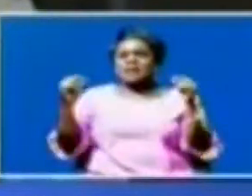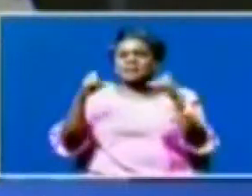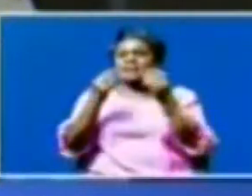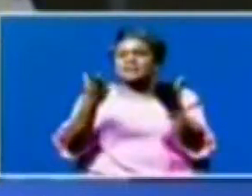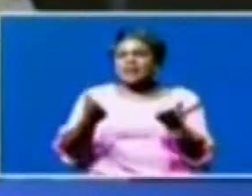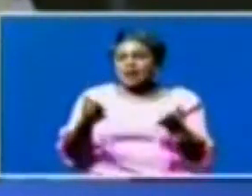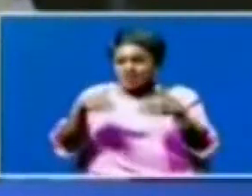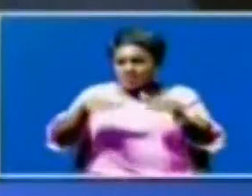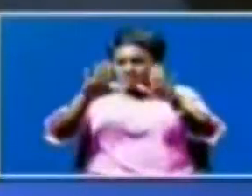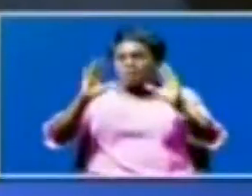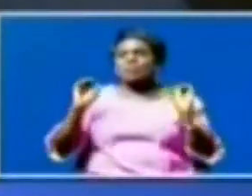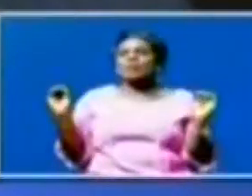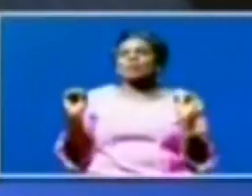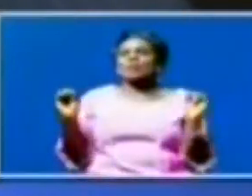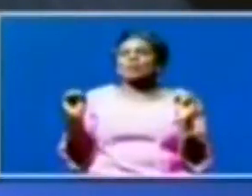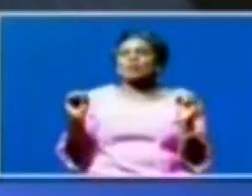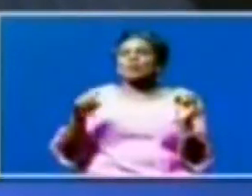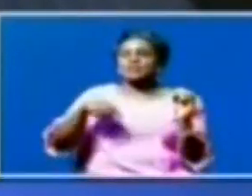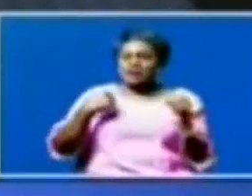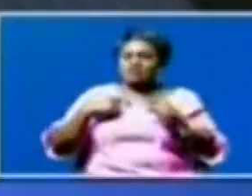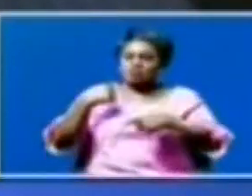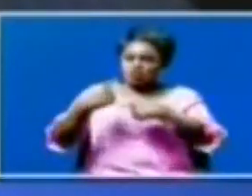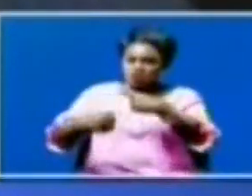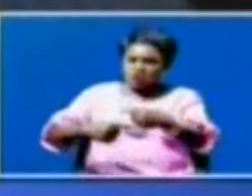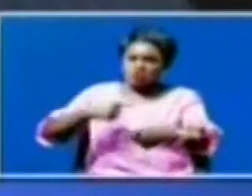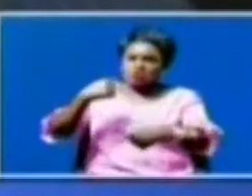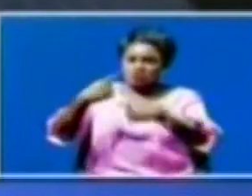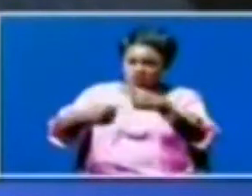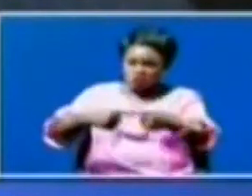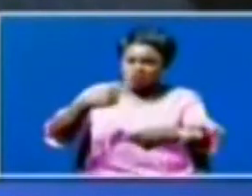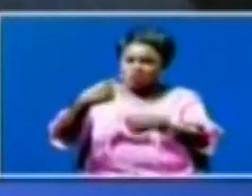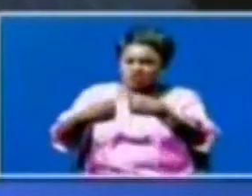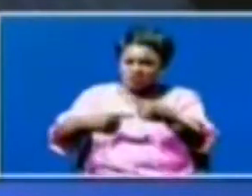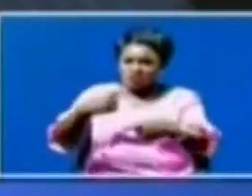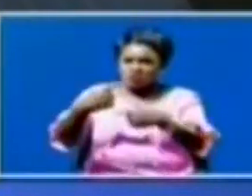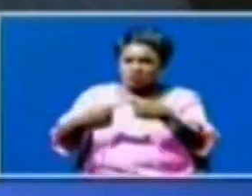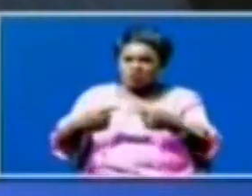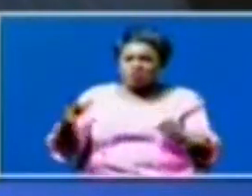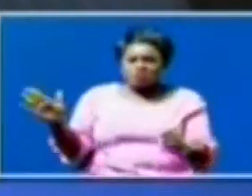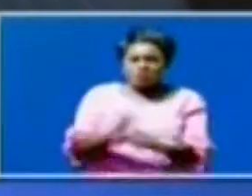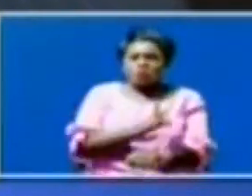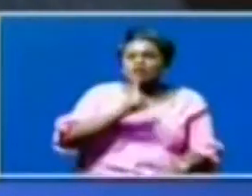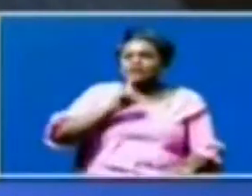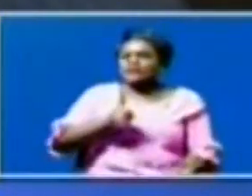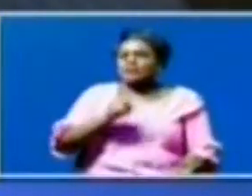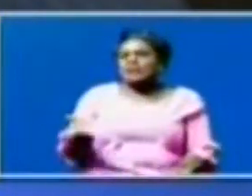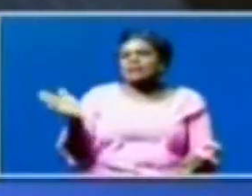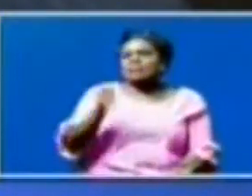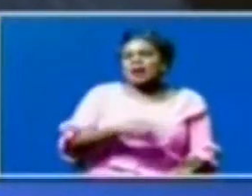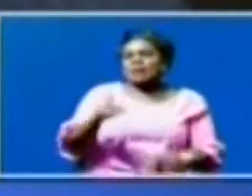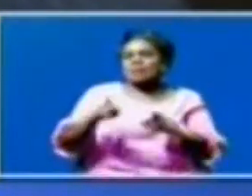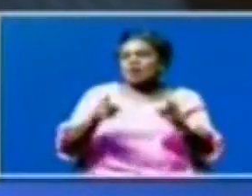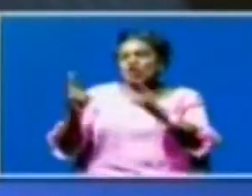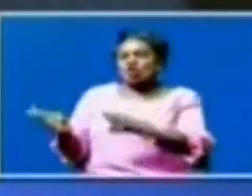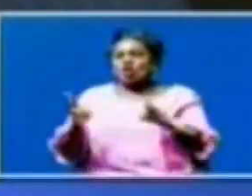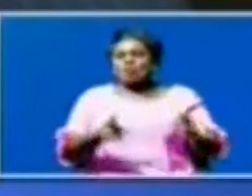not go back. We shall continue with this until we have full discipline, until it becomes a way of